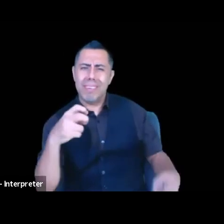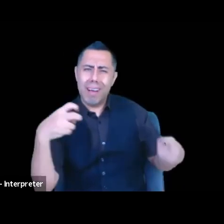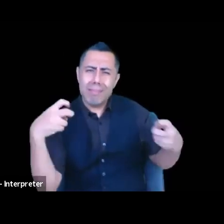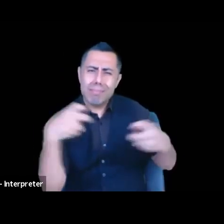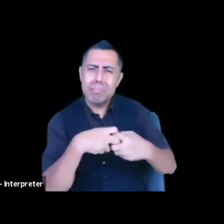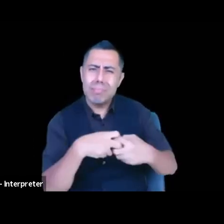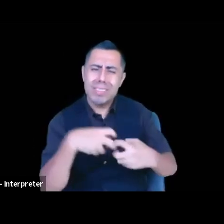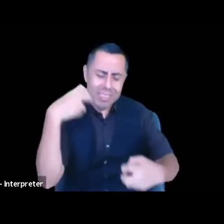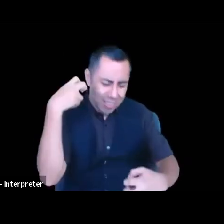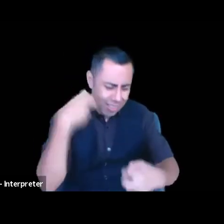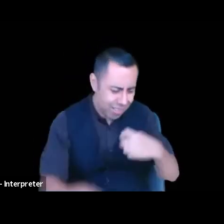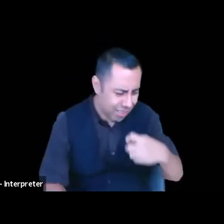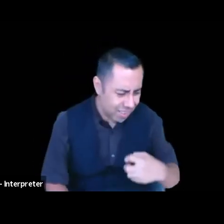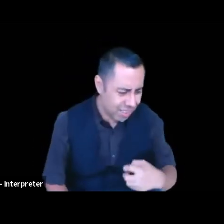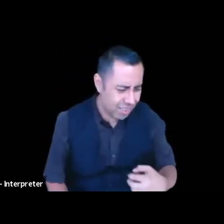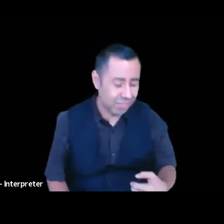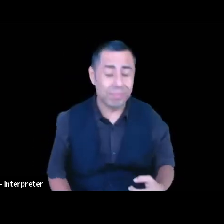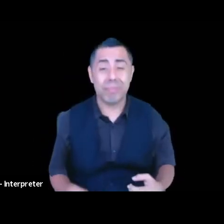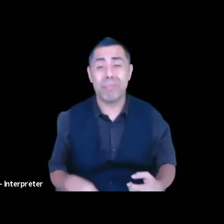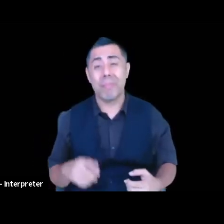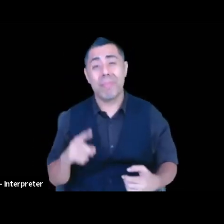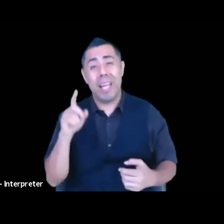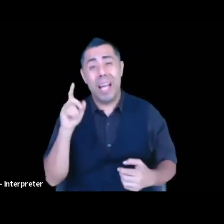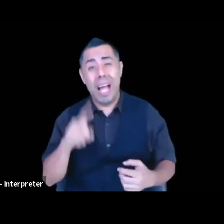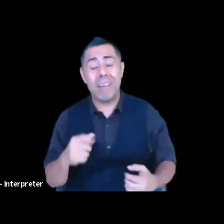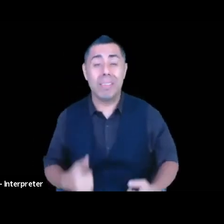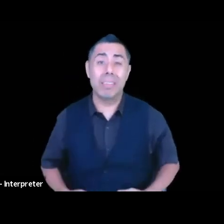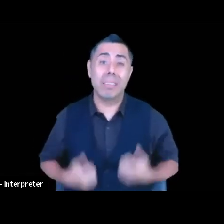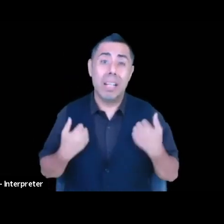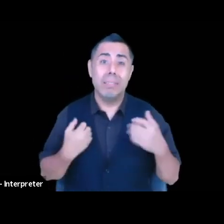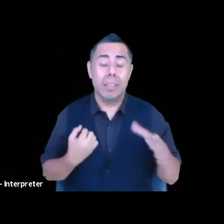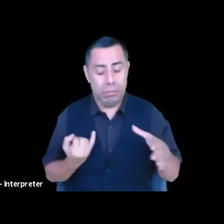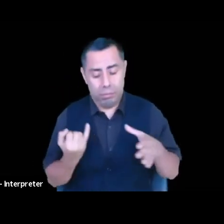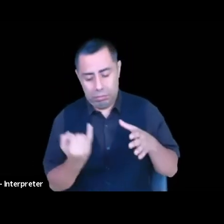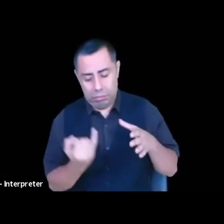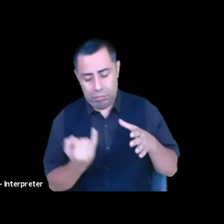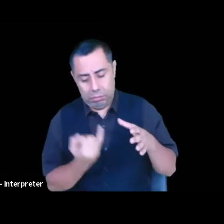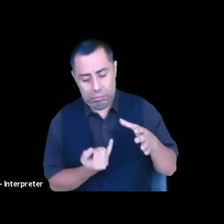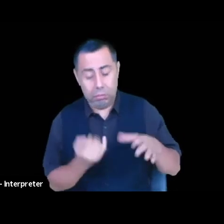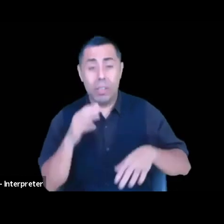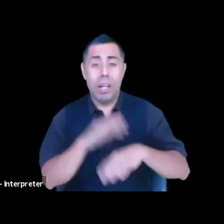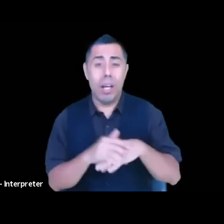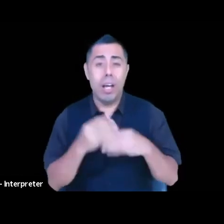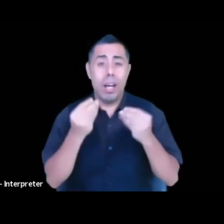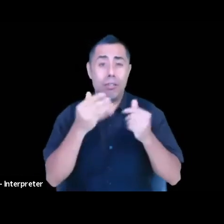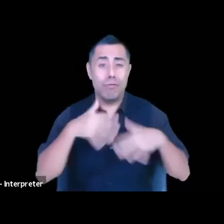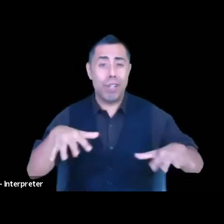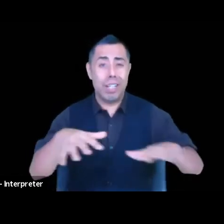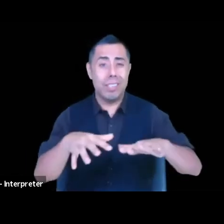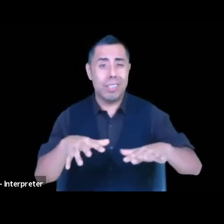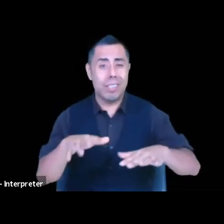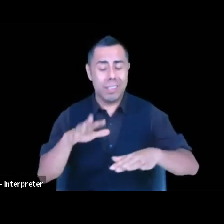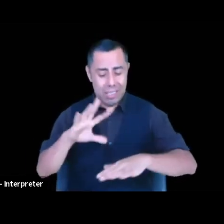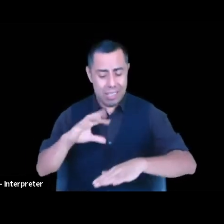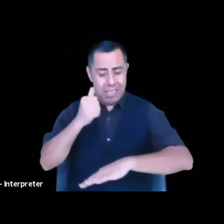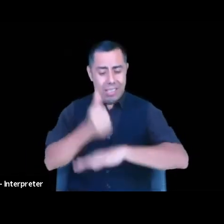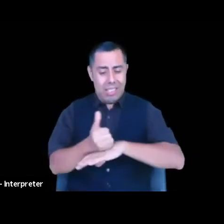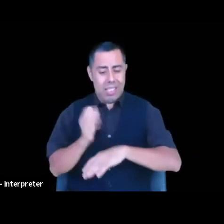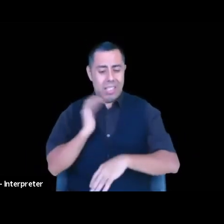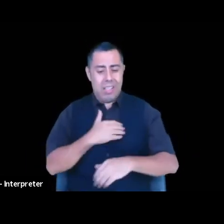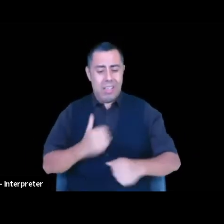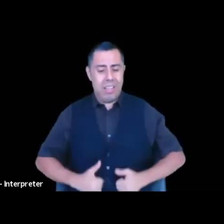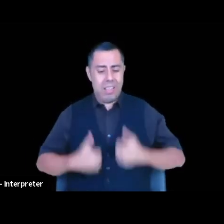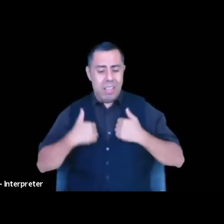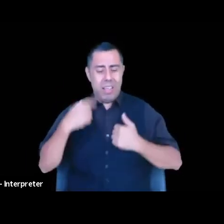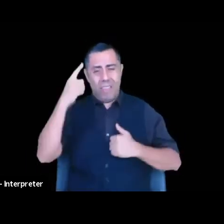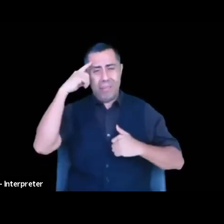Being confined to reservations has set us up not only for a life of financial hardship, but decline for our